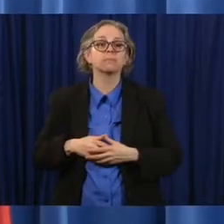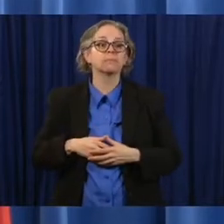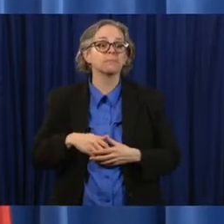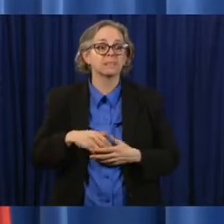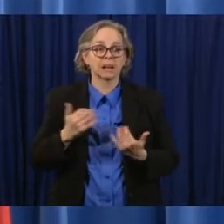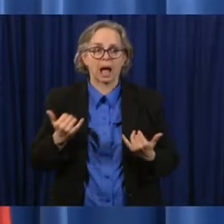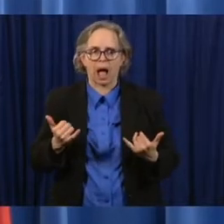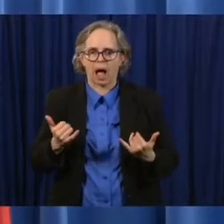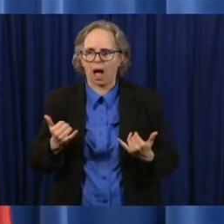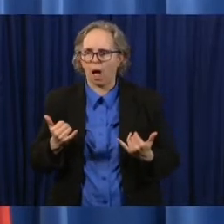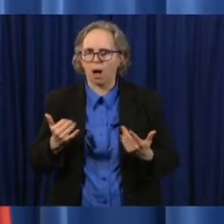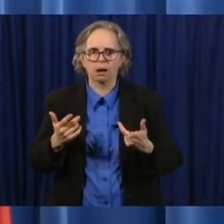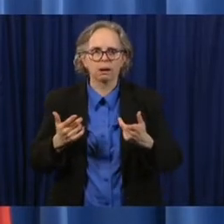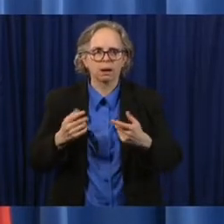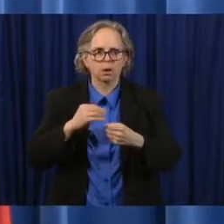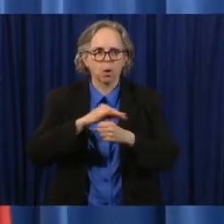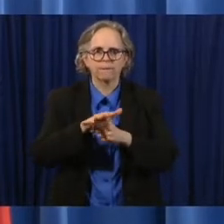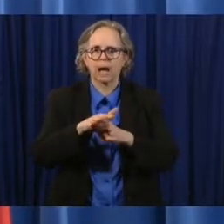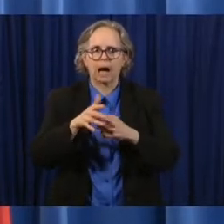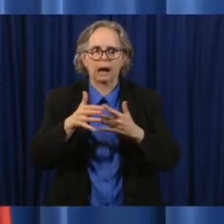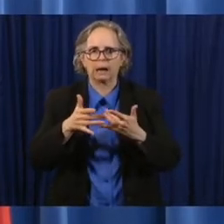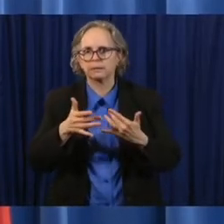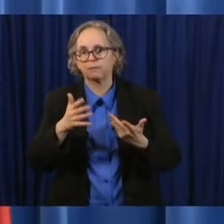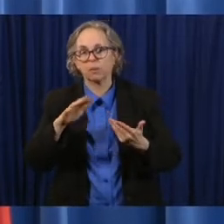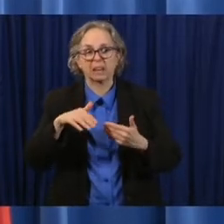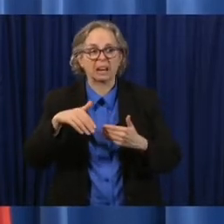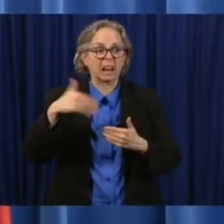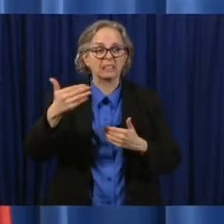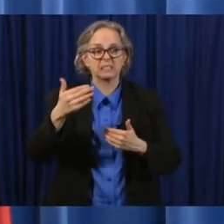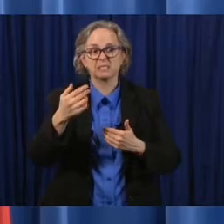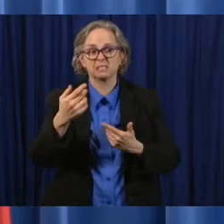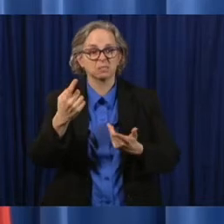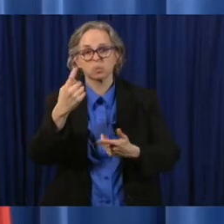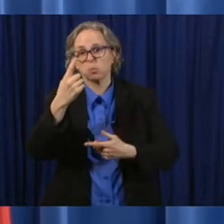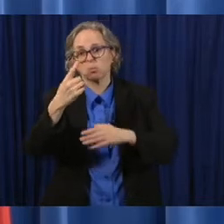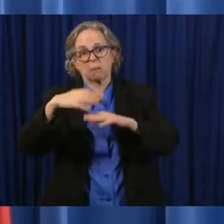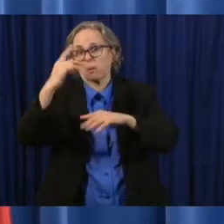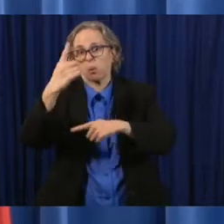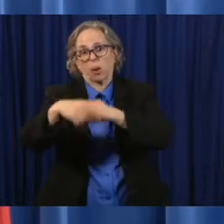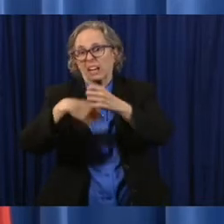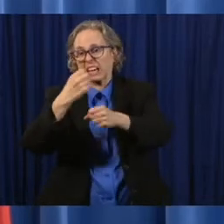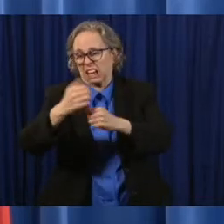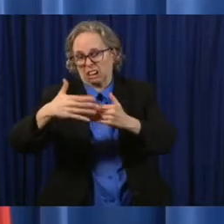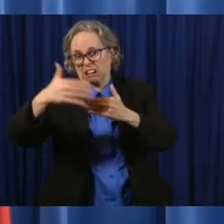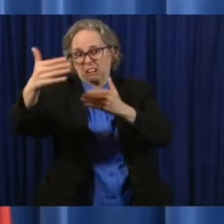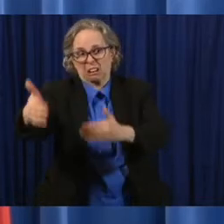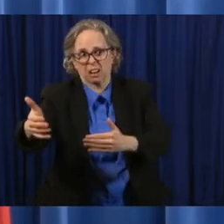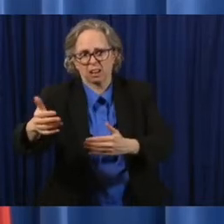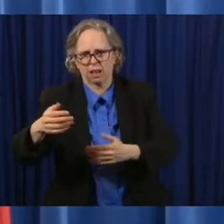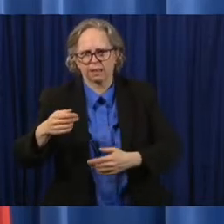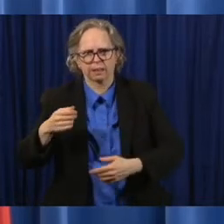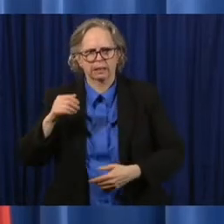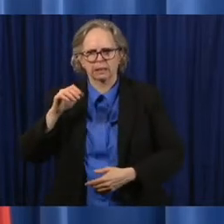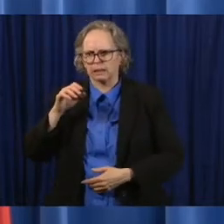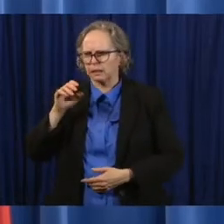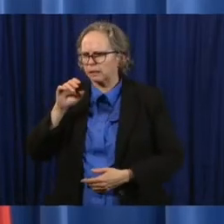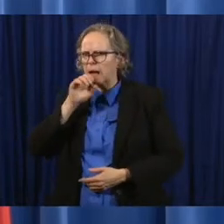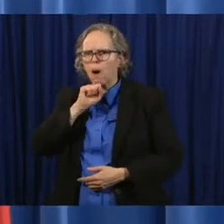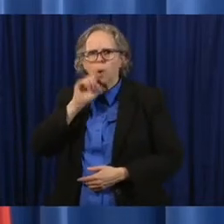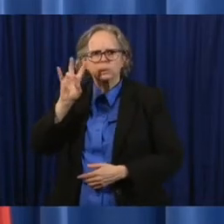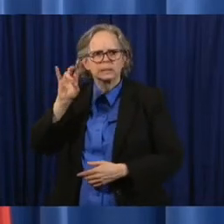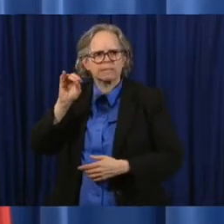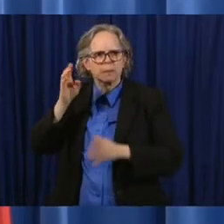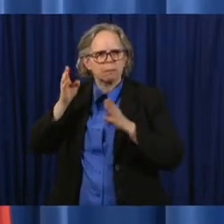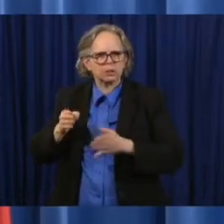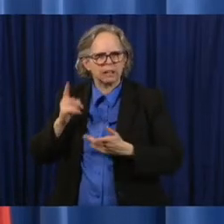they're going to be living in for the next probably a year or so, they're going to make an individual choice. And their choice is going to be, do